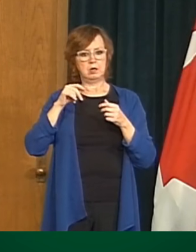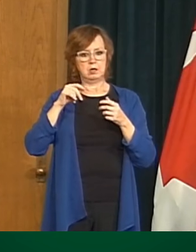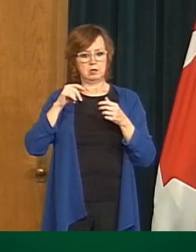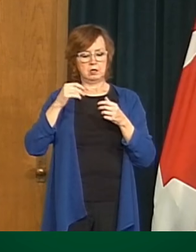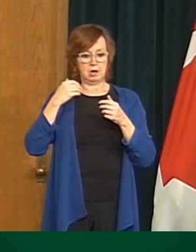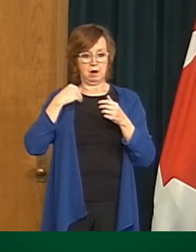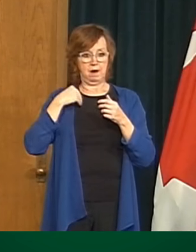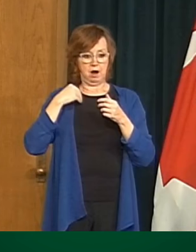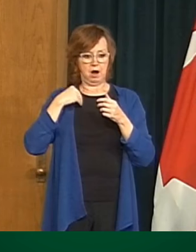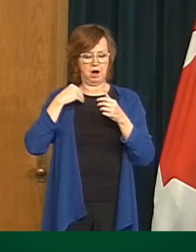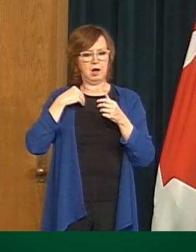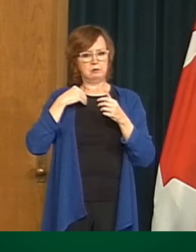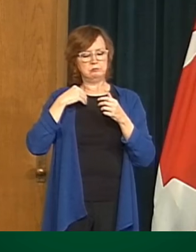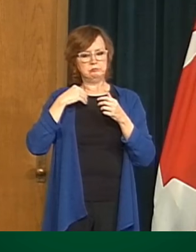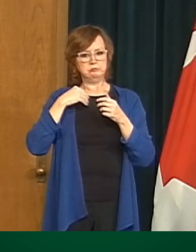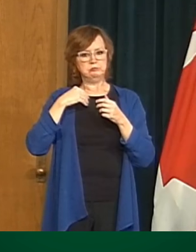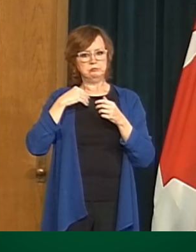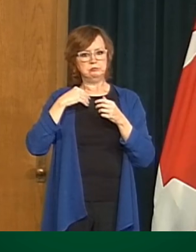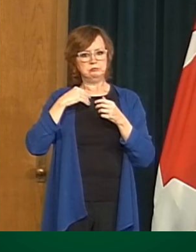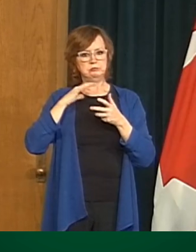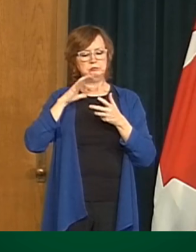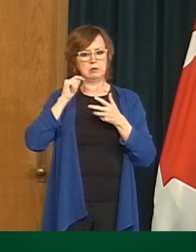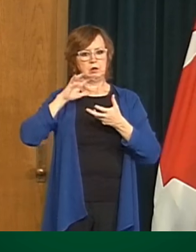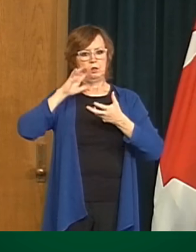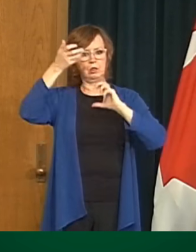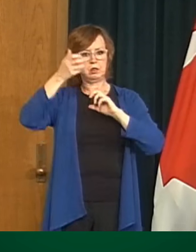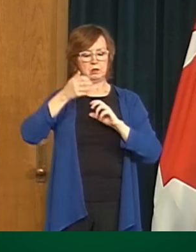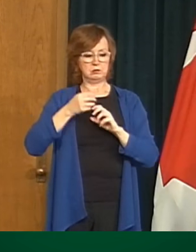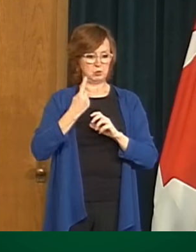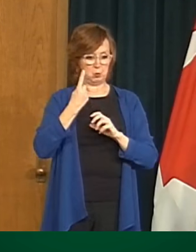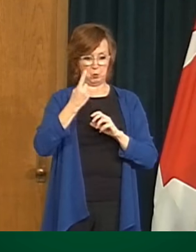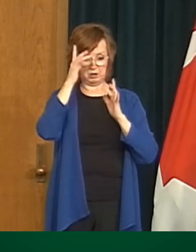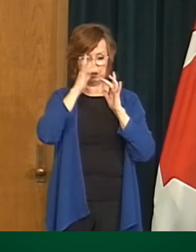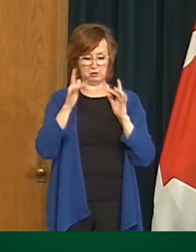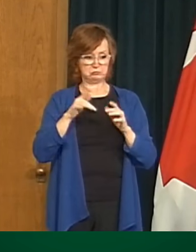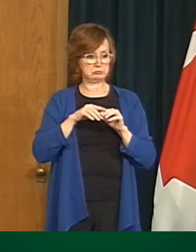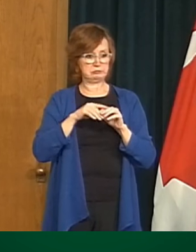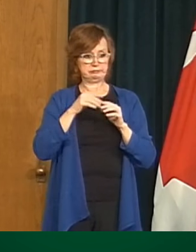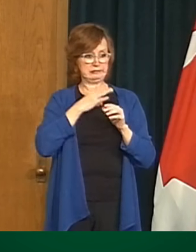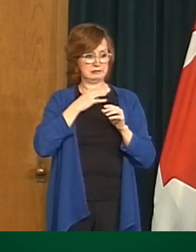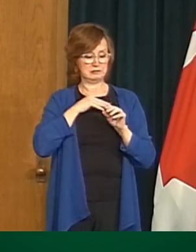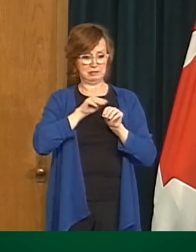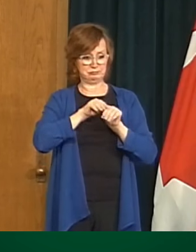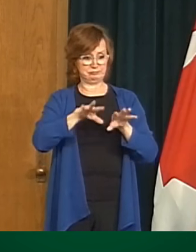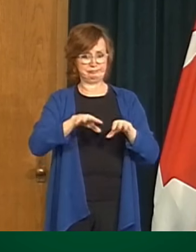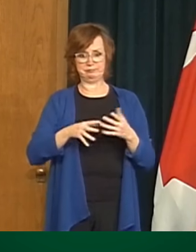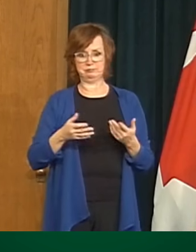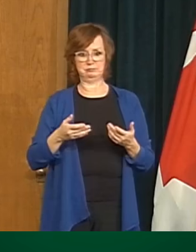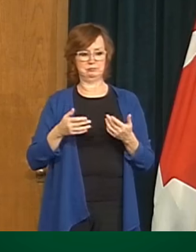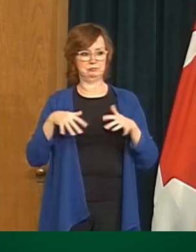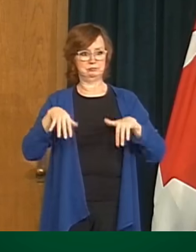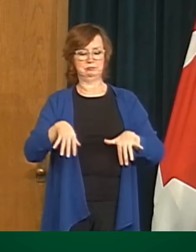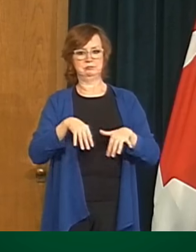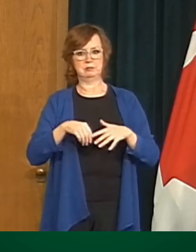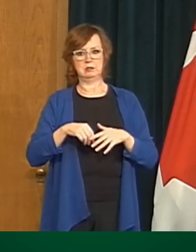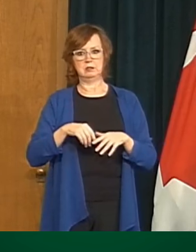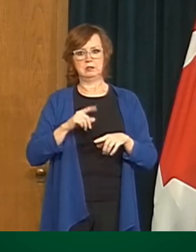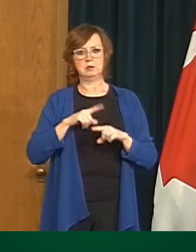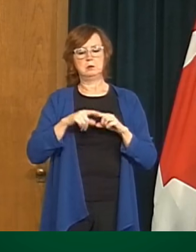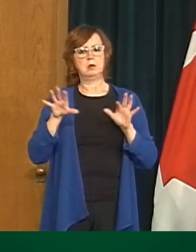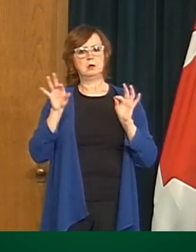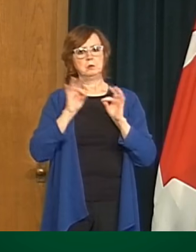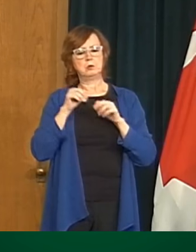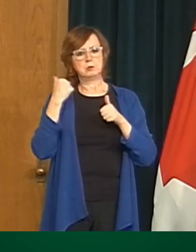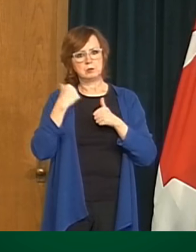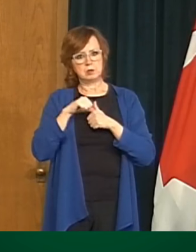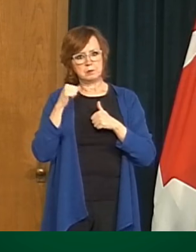outbreak, and some of that impact has already been seen. But we also have to realize that whenever we get a localized outbreak in a community,